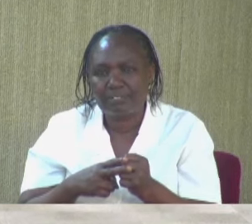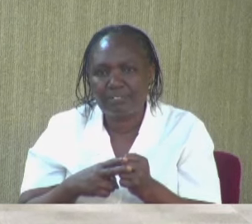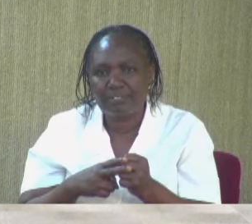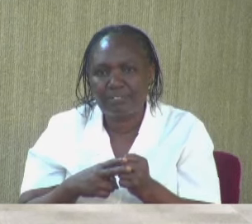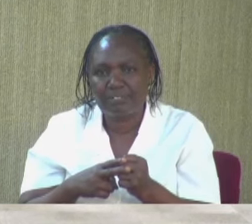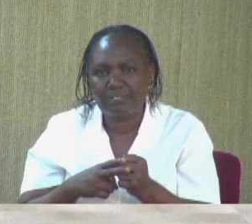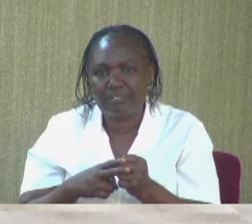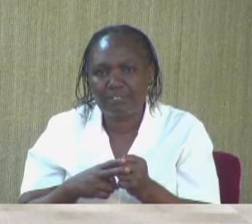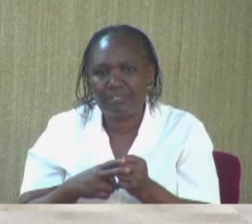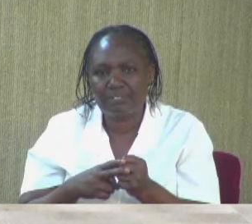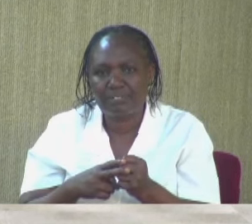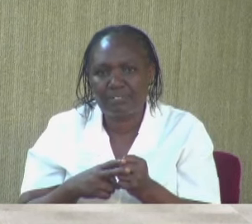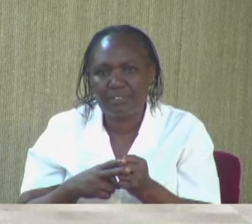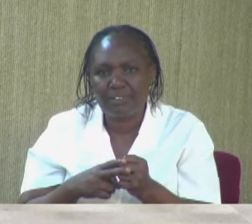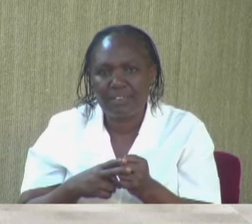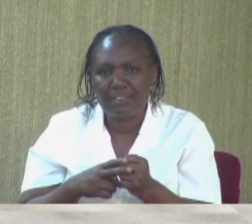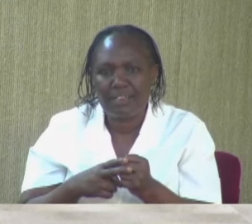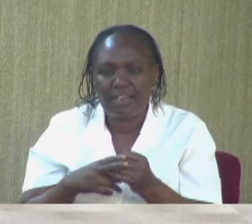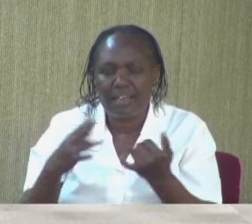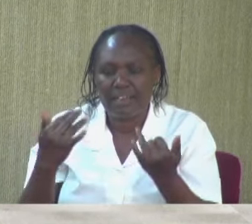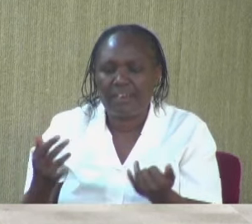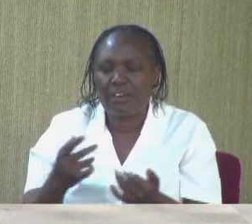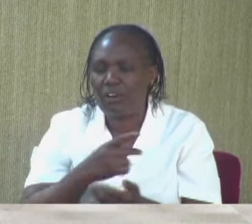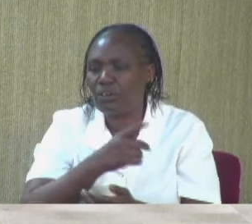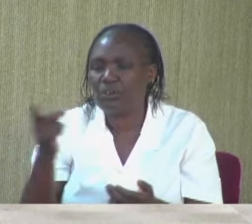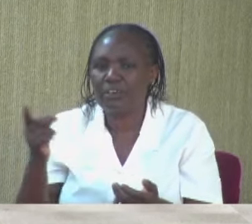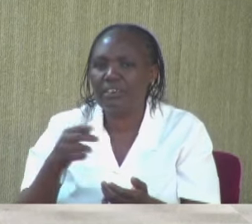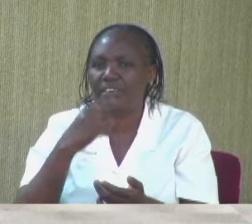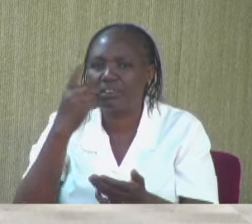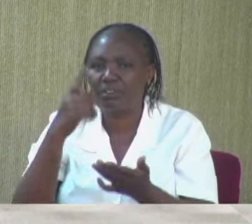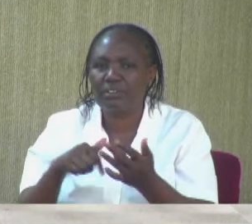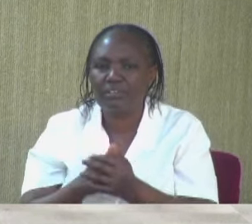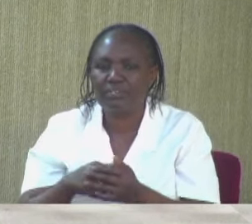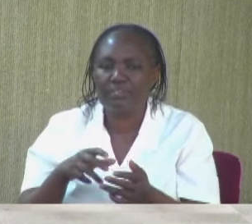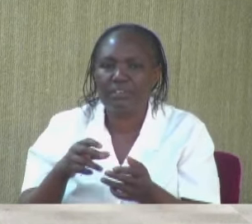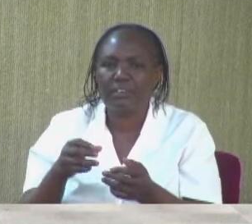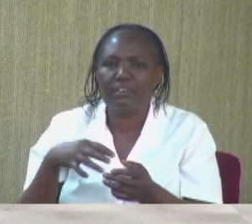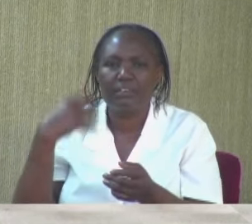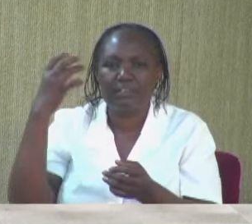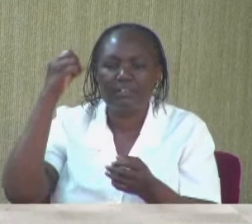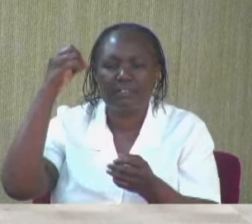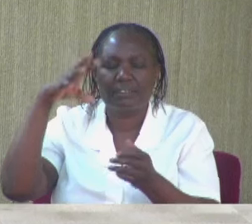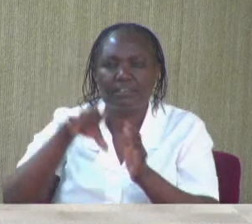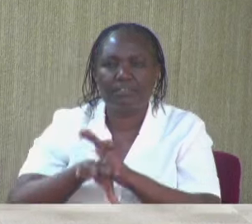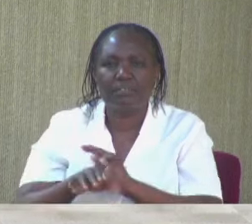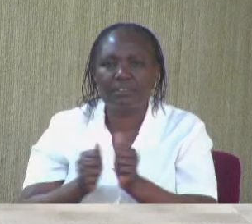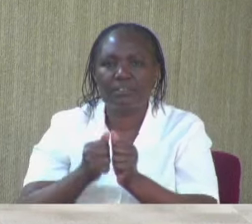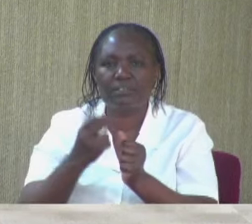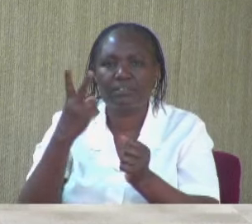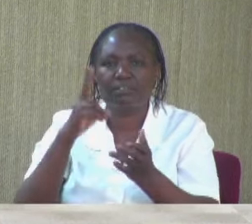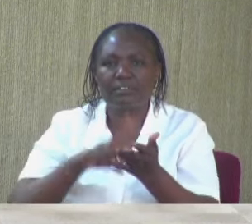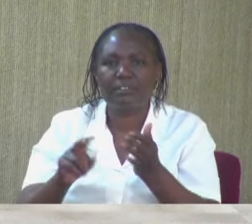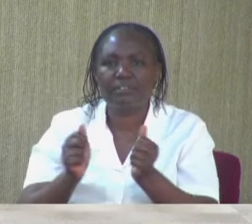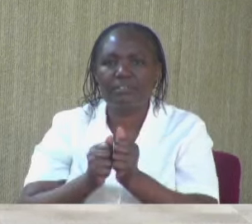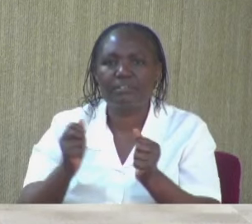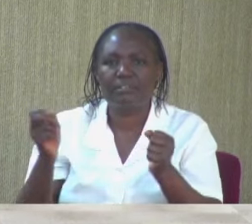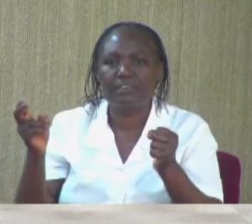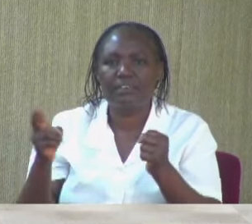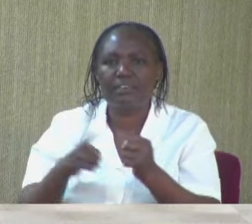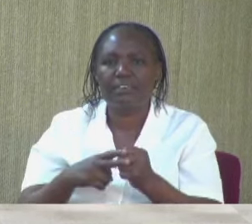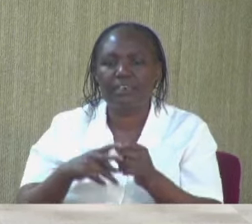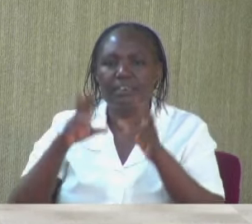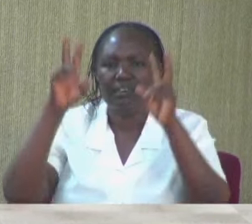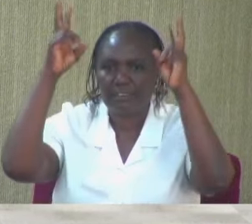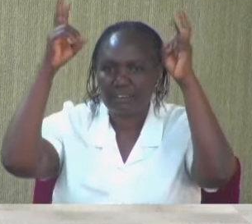it one more time. By now, maybe you can say it from heart. Revelation chapter 12, verse 17, it says, "And the